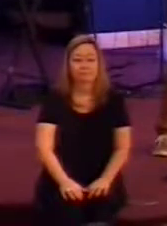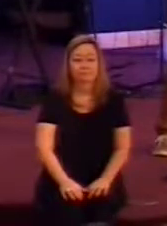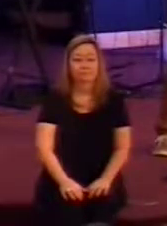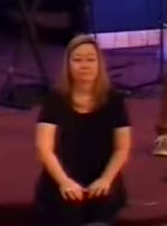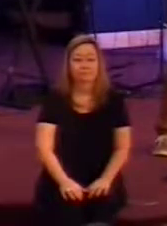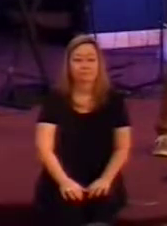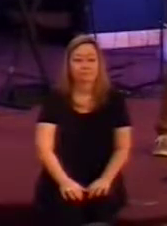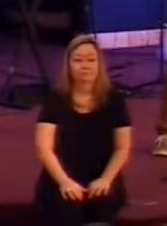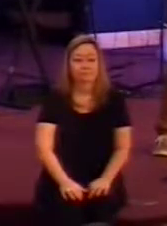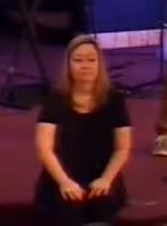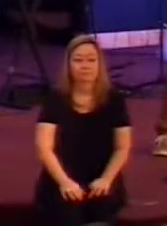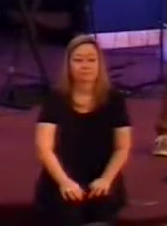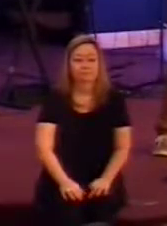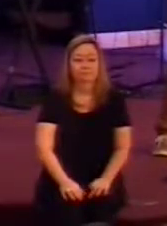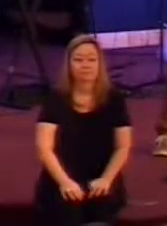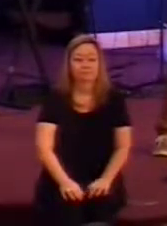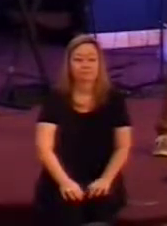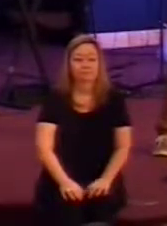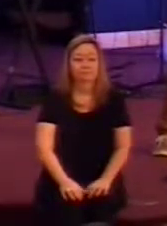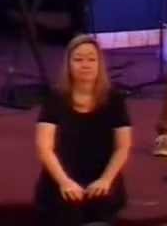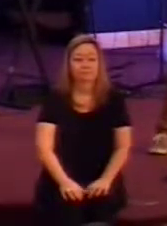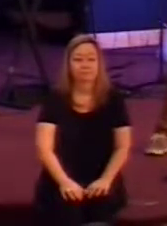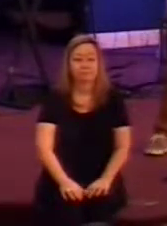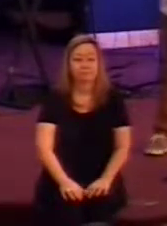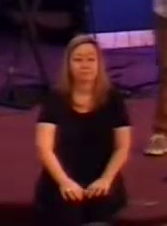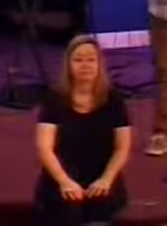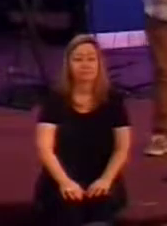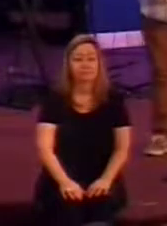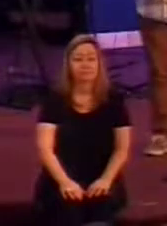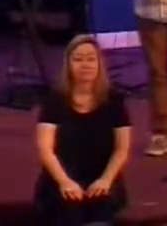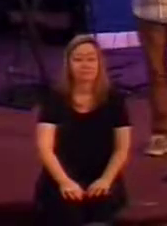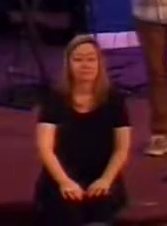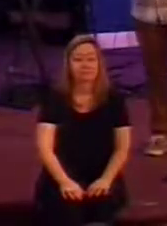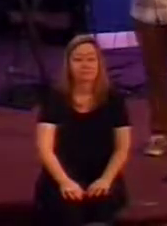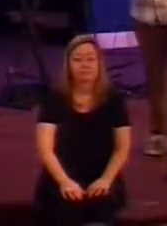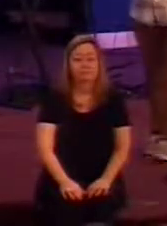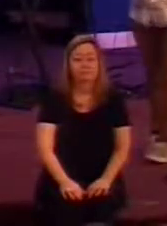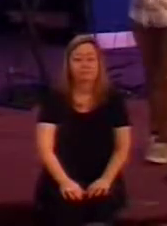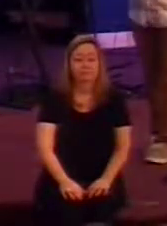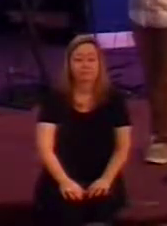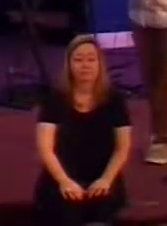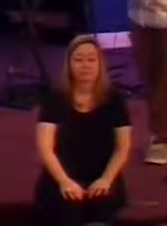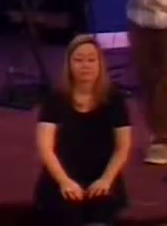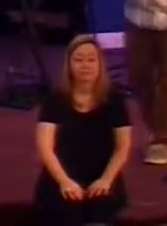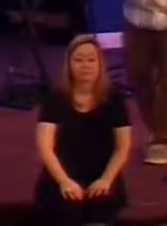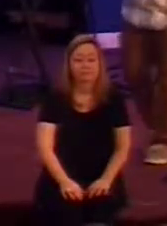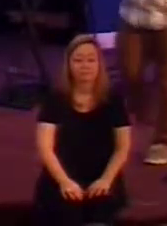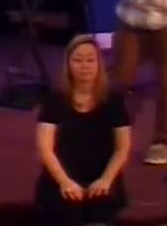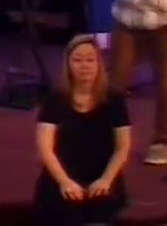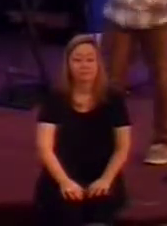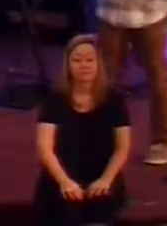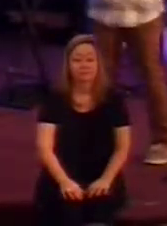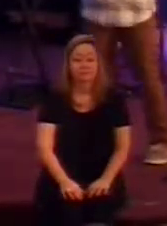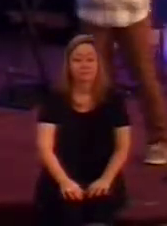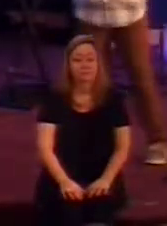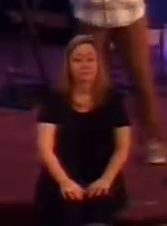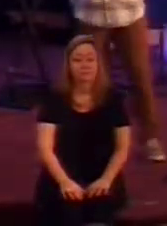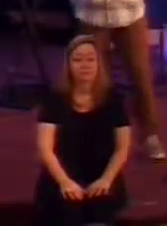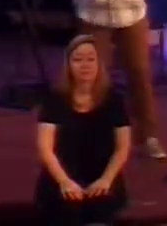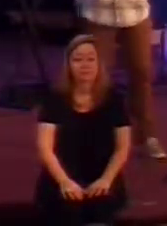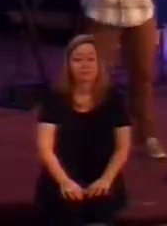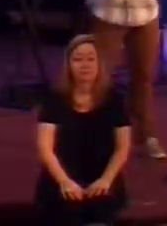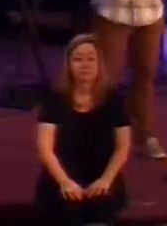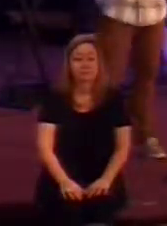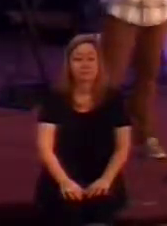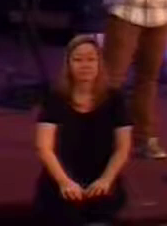things that do not exist. In hope, Abraham believed against hope that he should become the